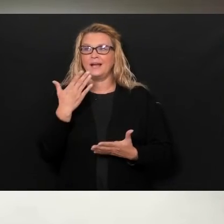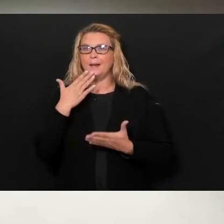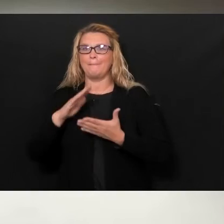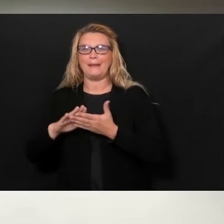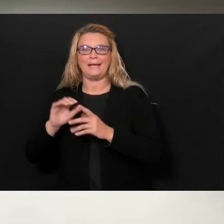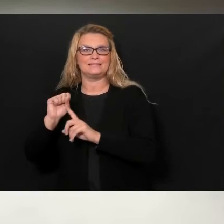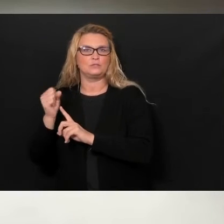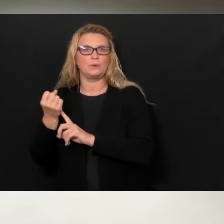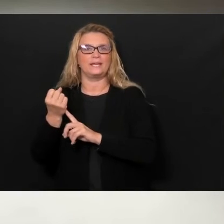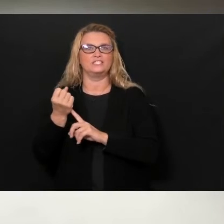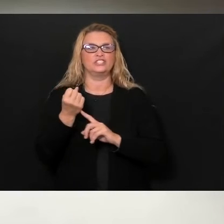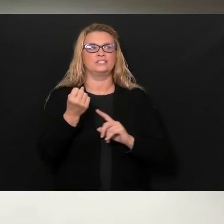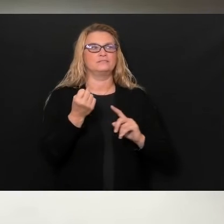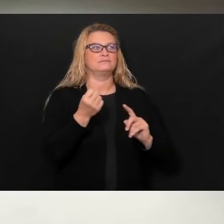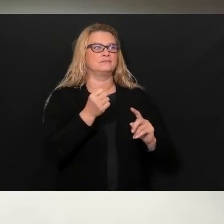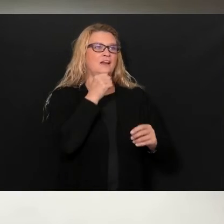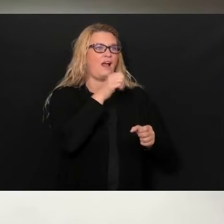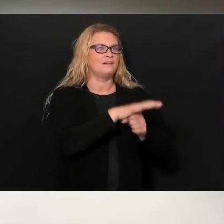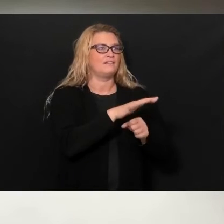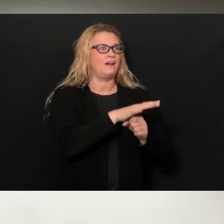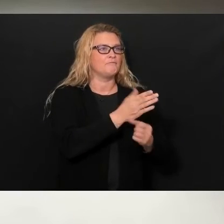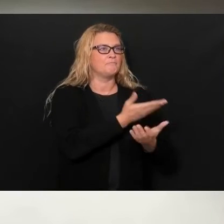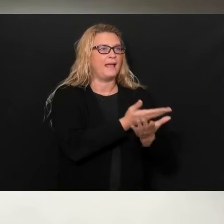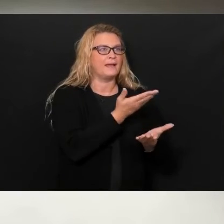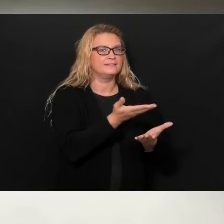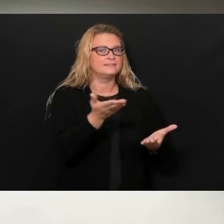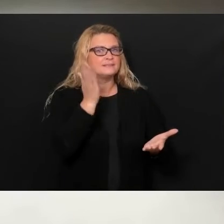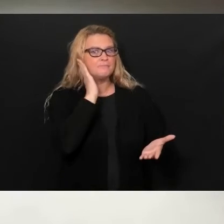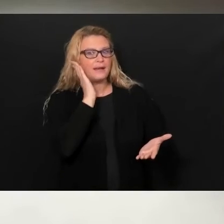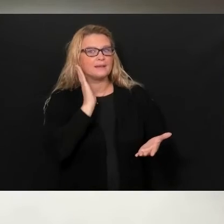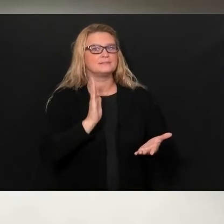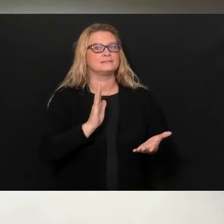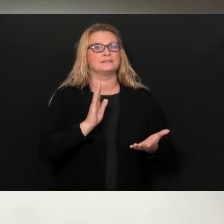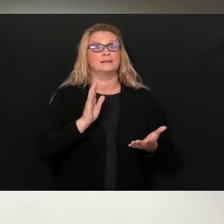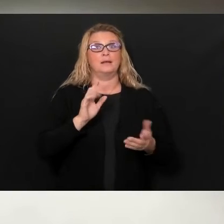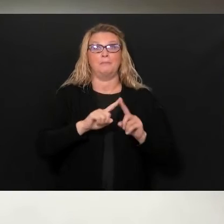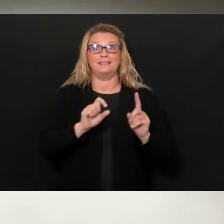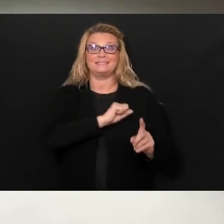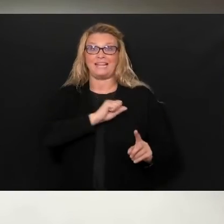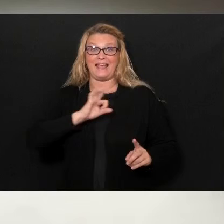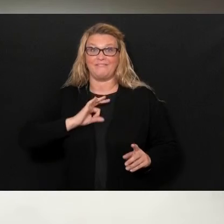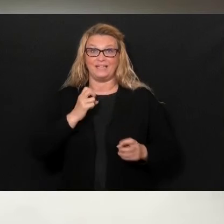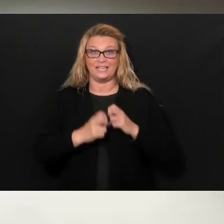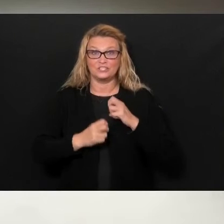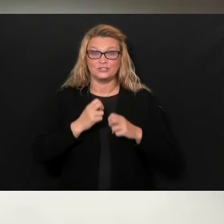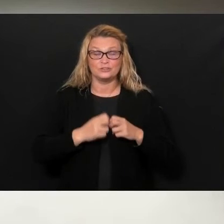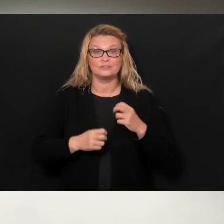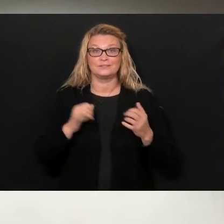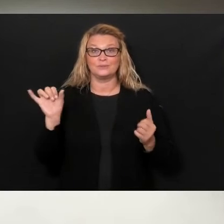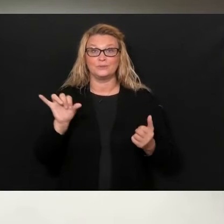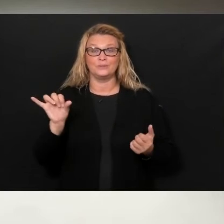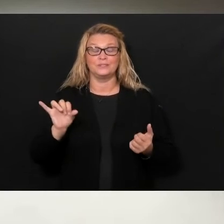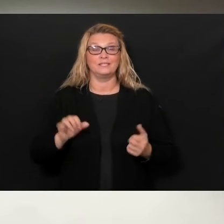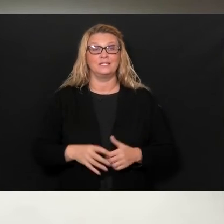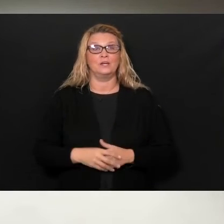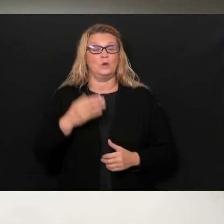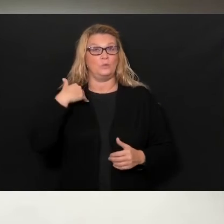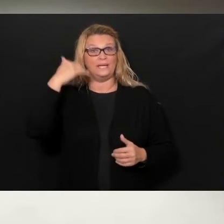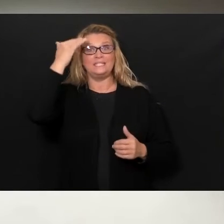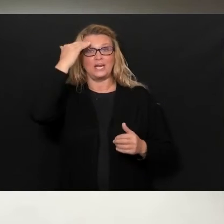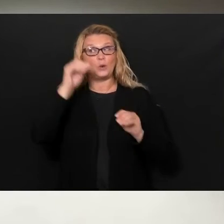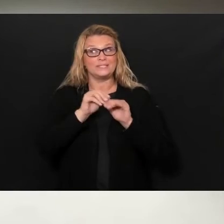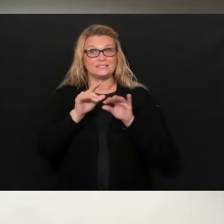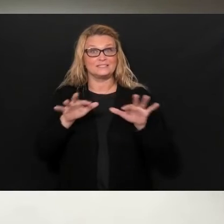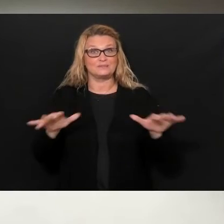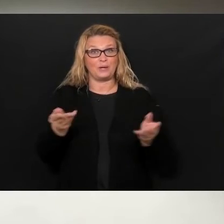staffing issues, and that staffing issues come from community spread. We also know that the fatalities